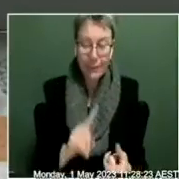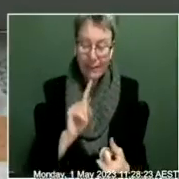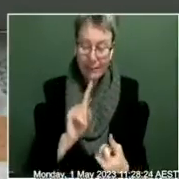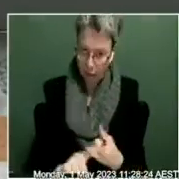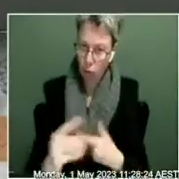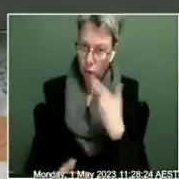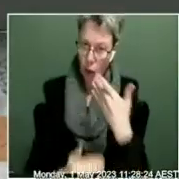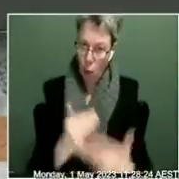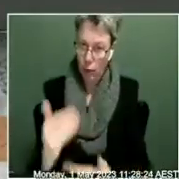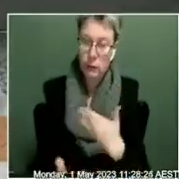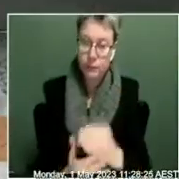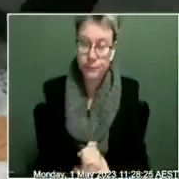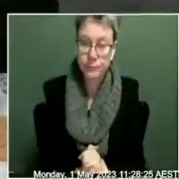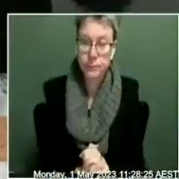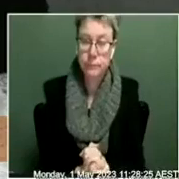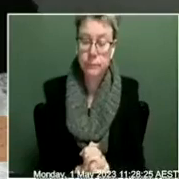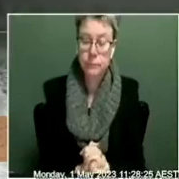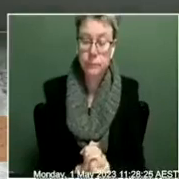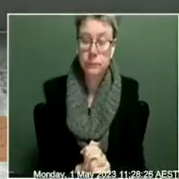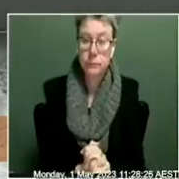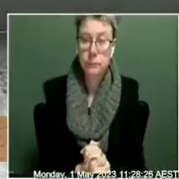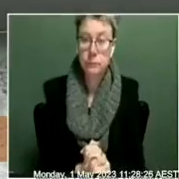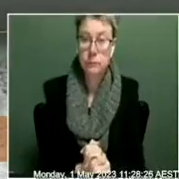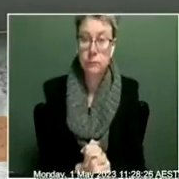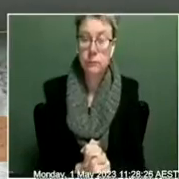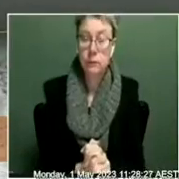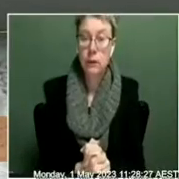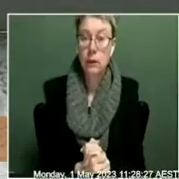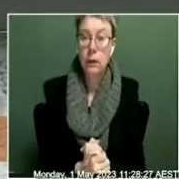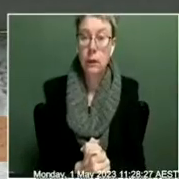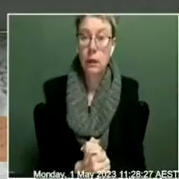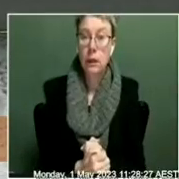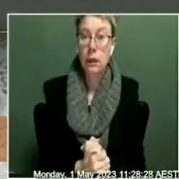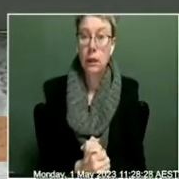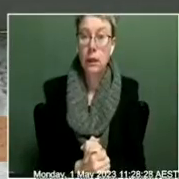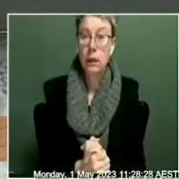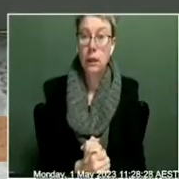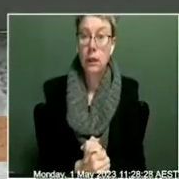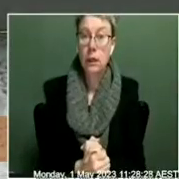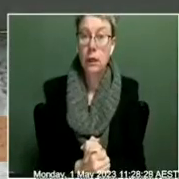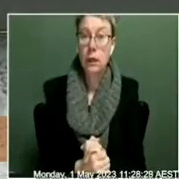I've needed to make some adjustments to how I refer to those documents